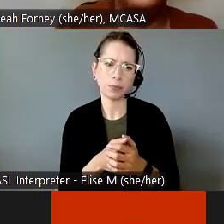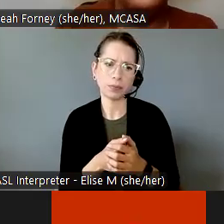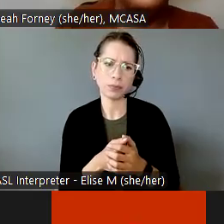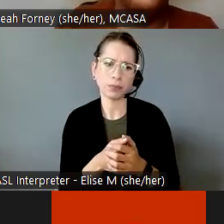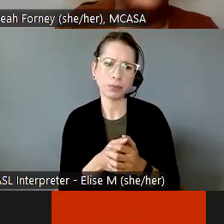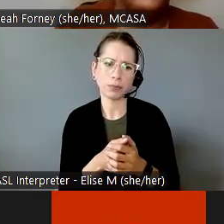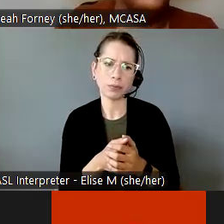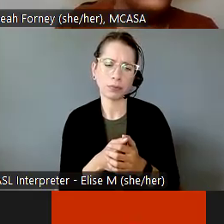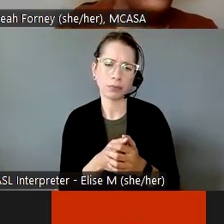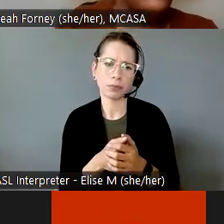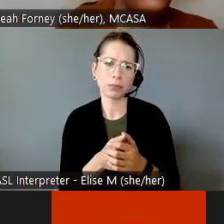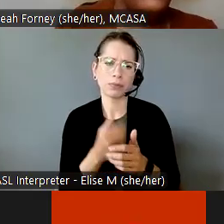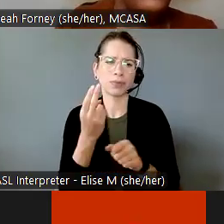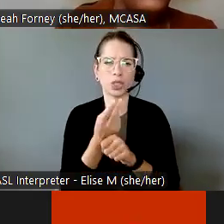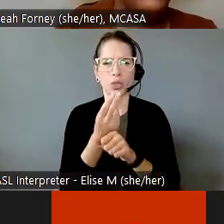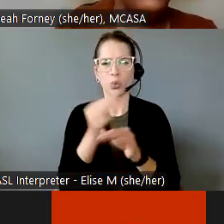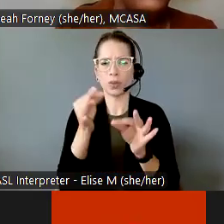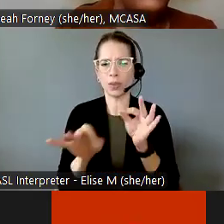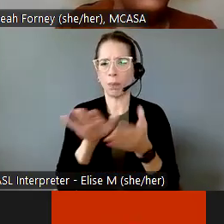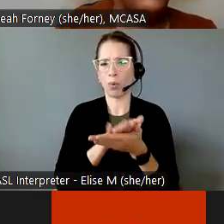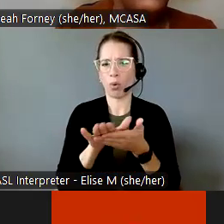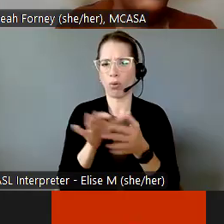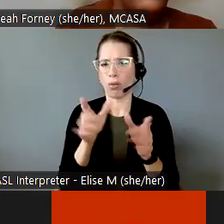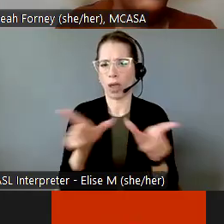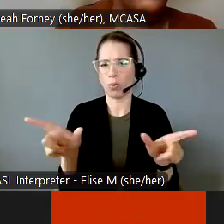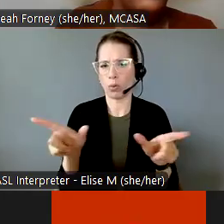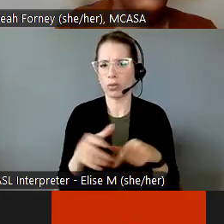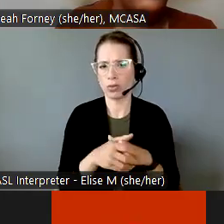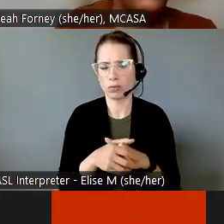And using simple language.